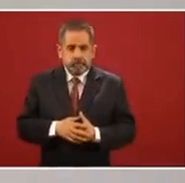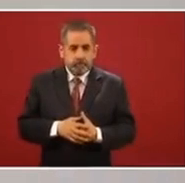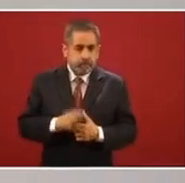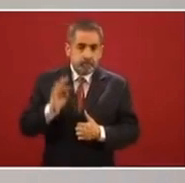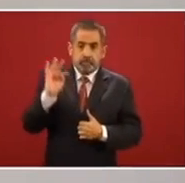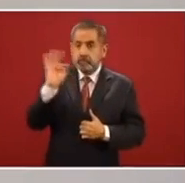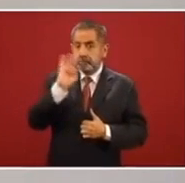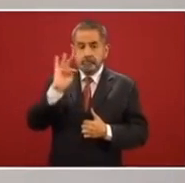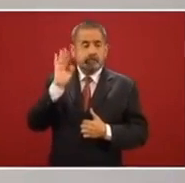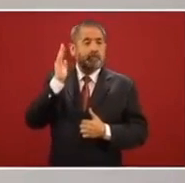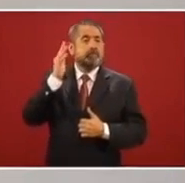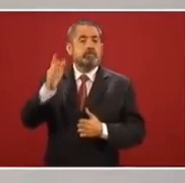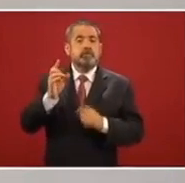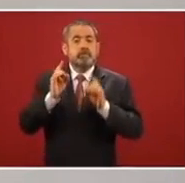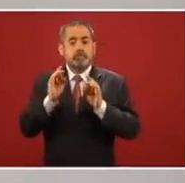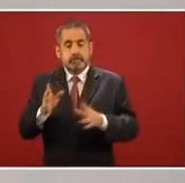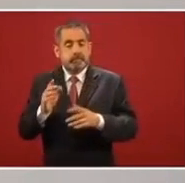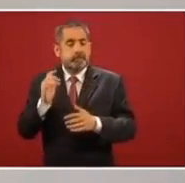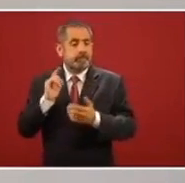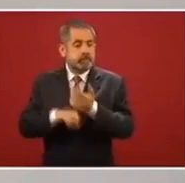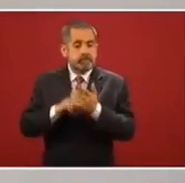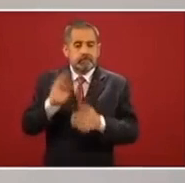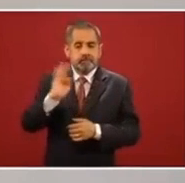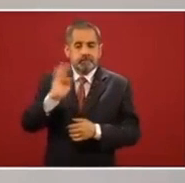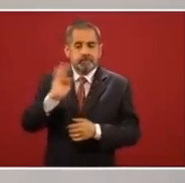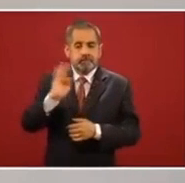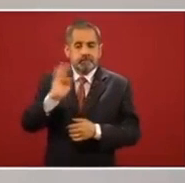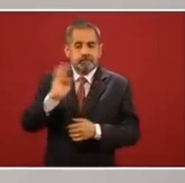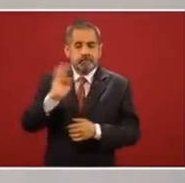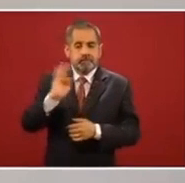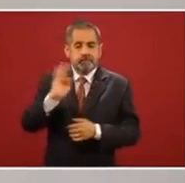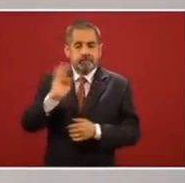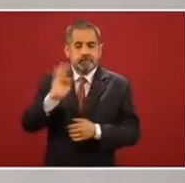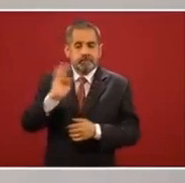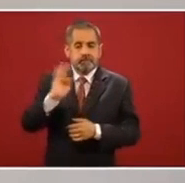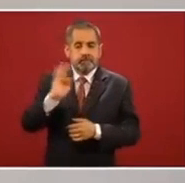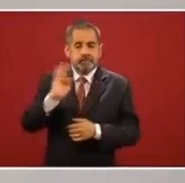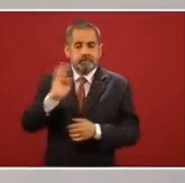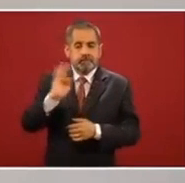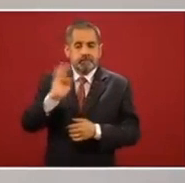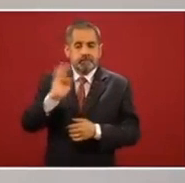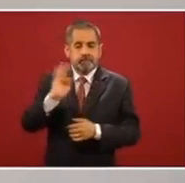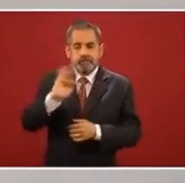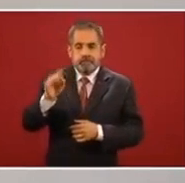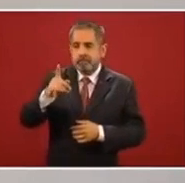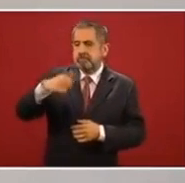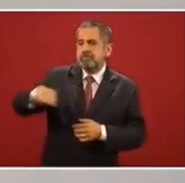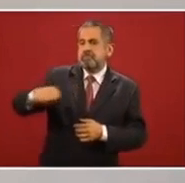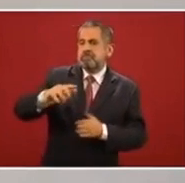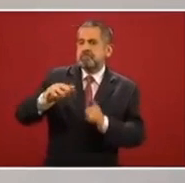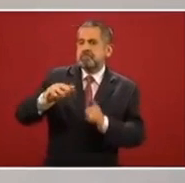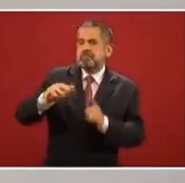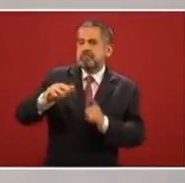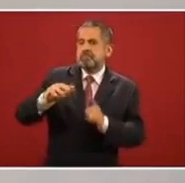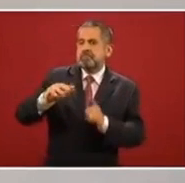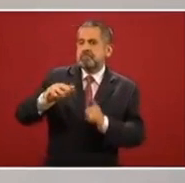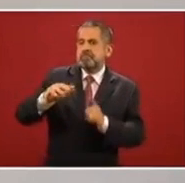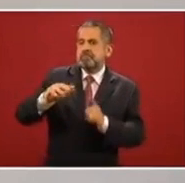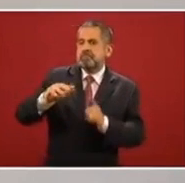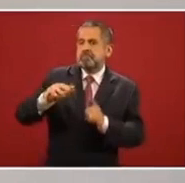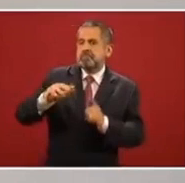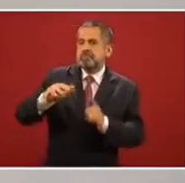situation, y hubiera una resistencia and there was a resistance extrema that